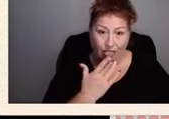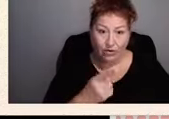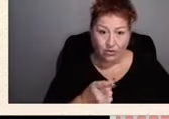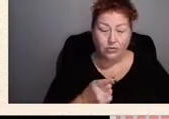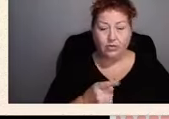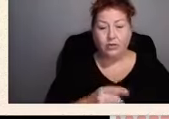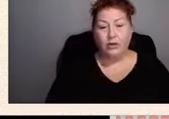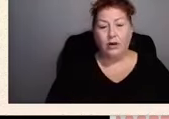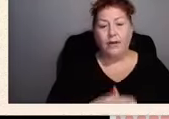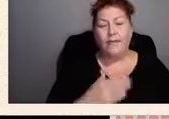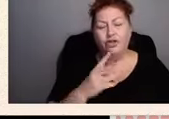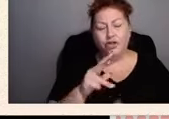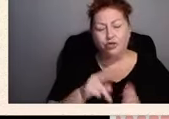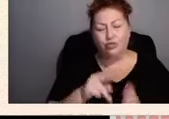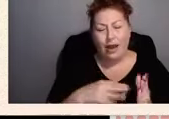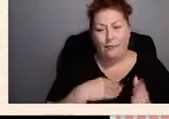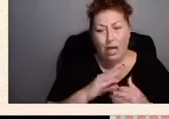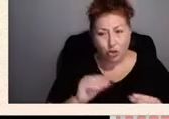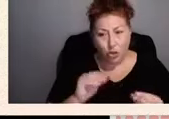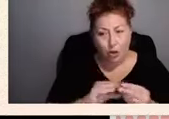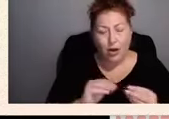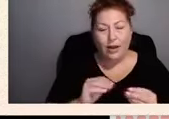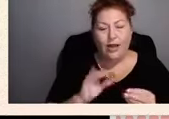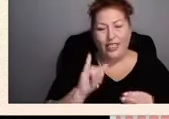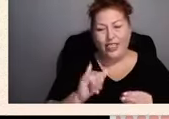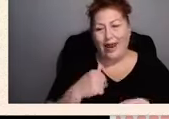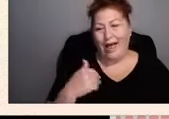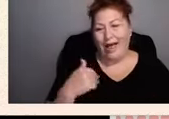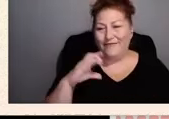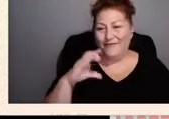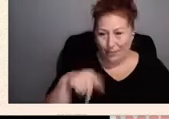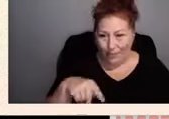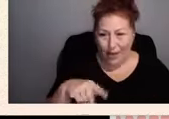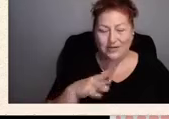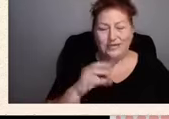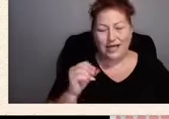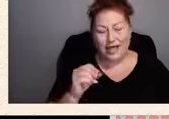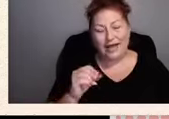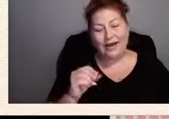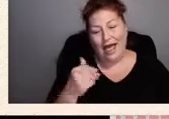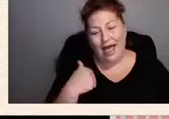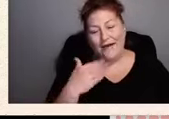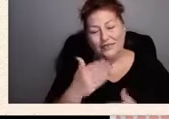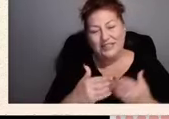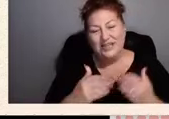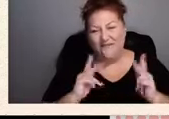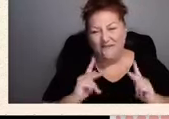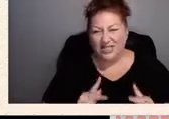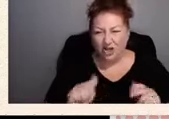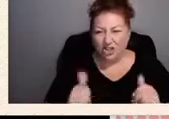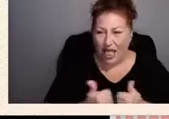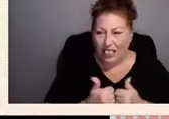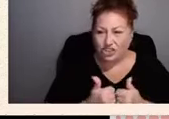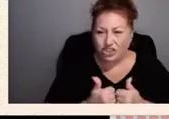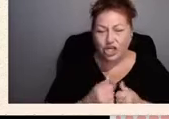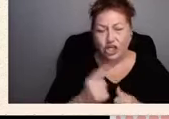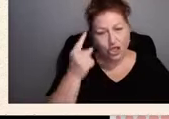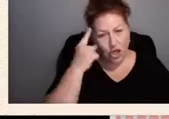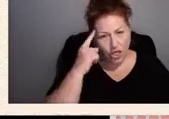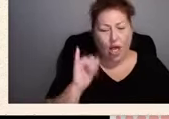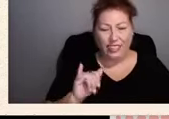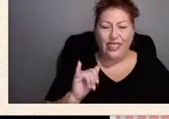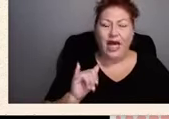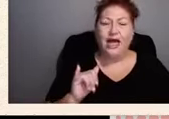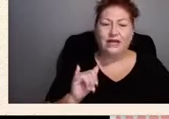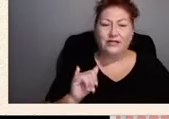particular, being that I have cerebral palsy and I have some physical challenges, she thought that Anna,